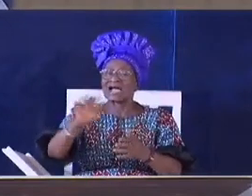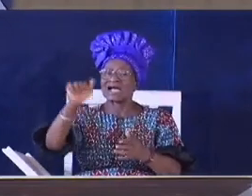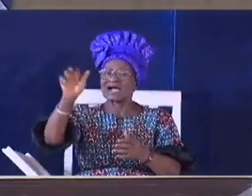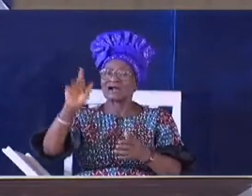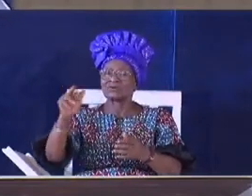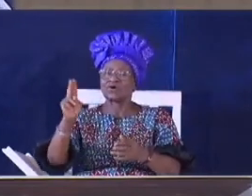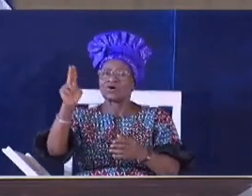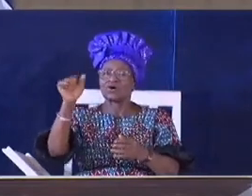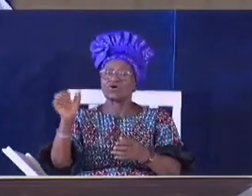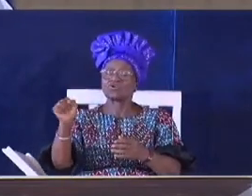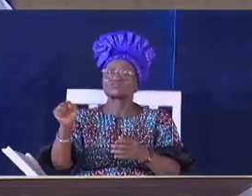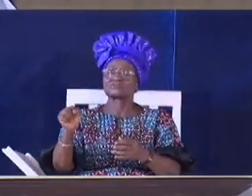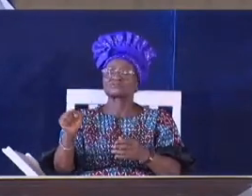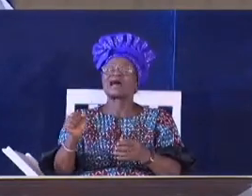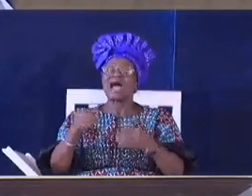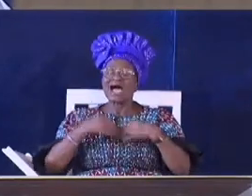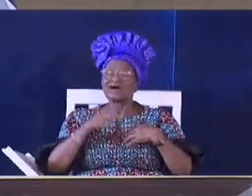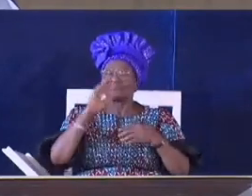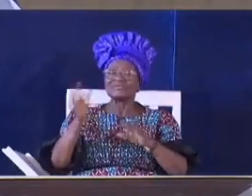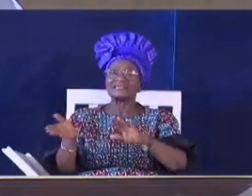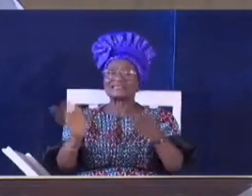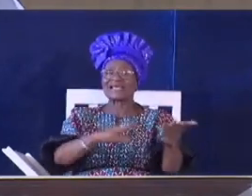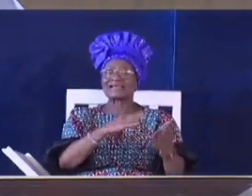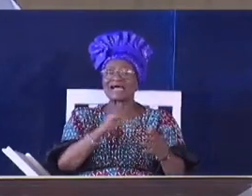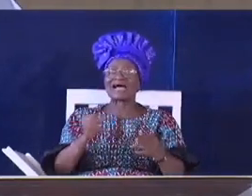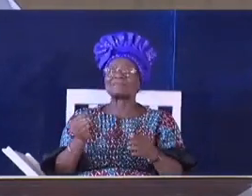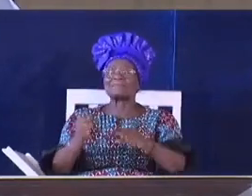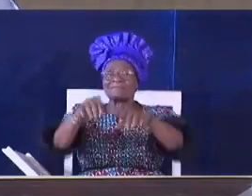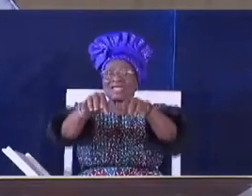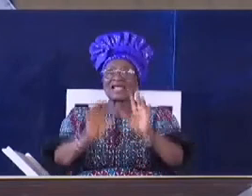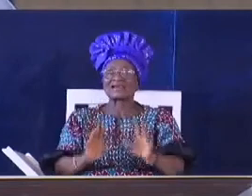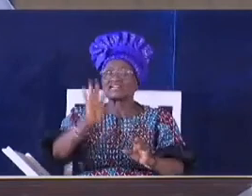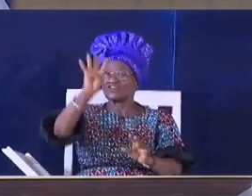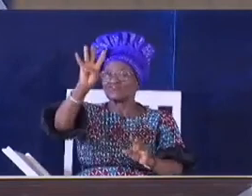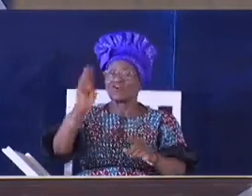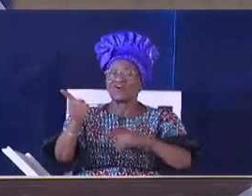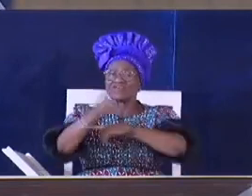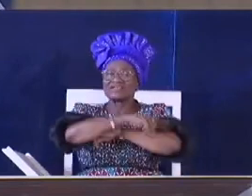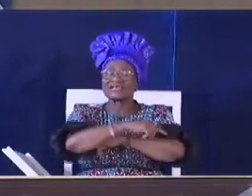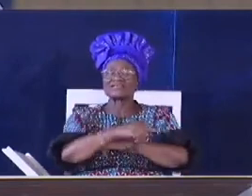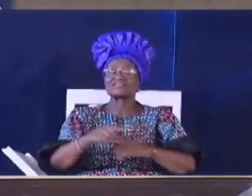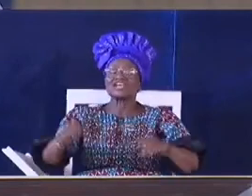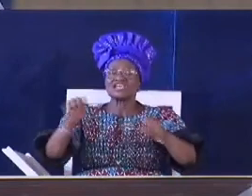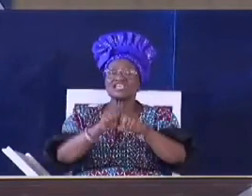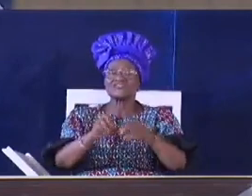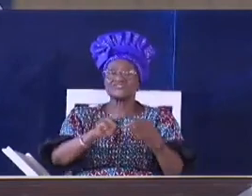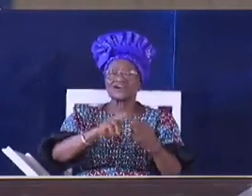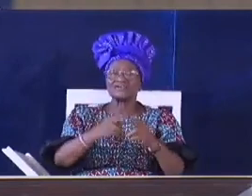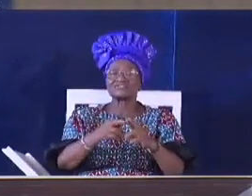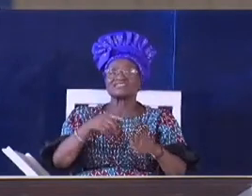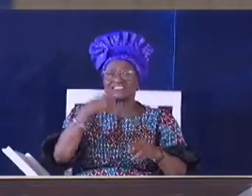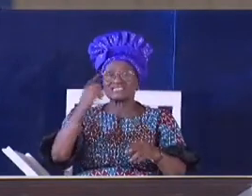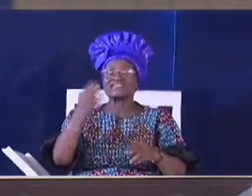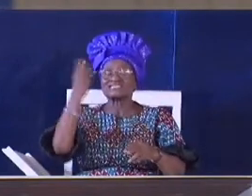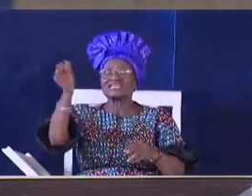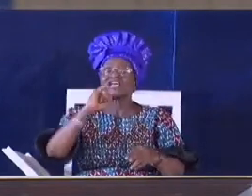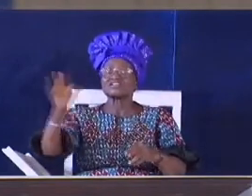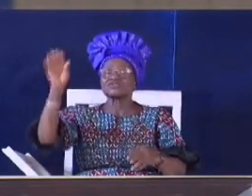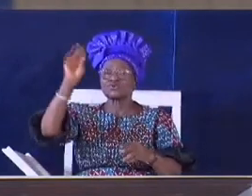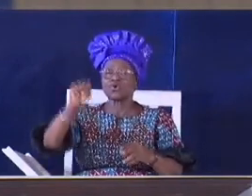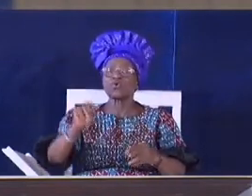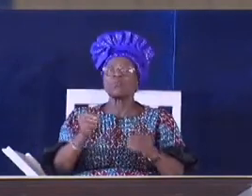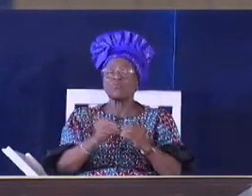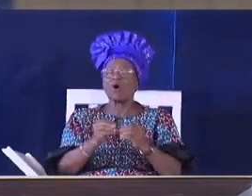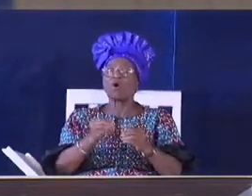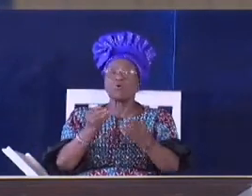has been dead and buried 4 days, that even relatives said there is no more hope, Jesus Christ